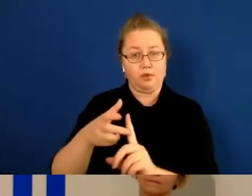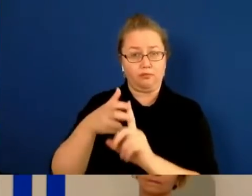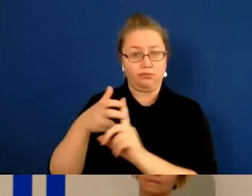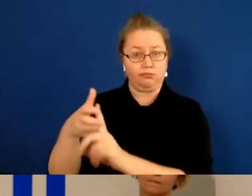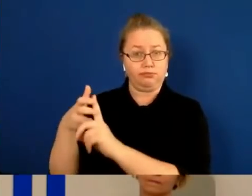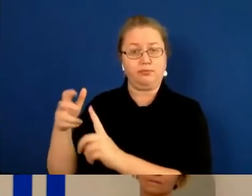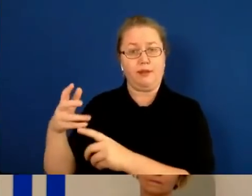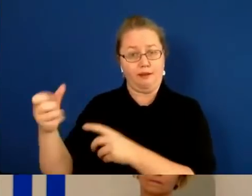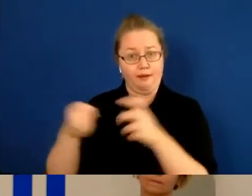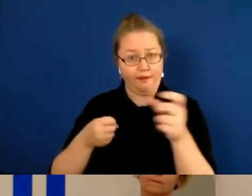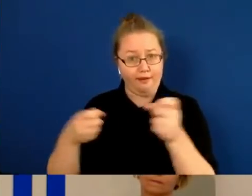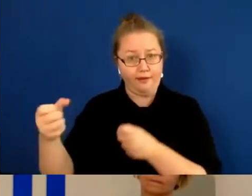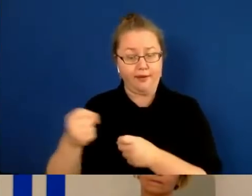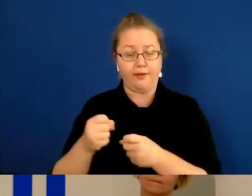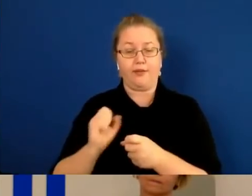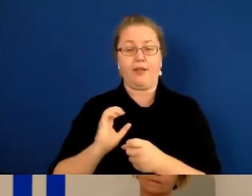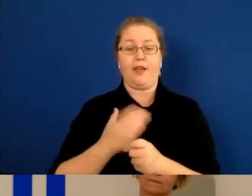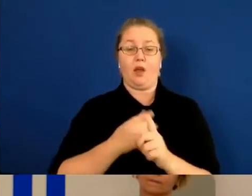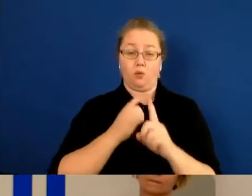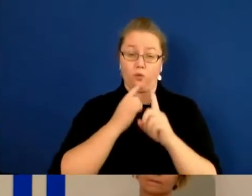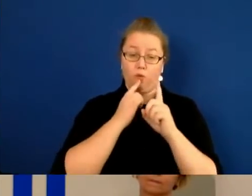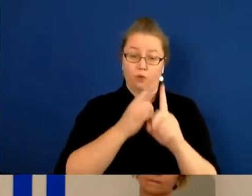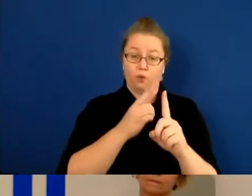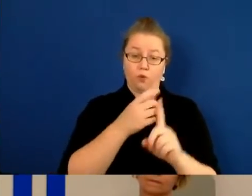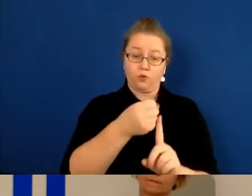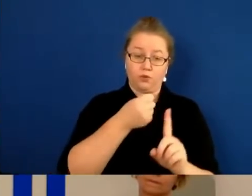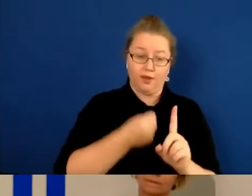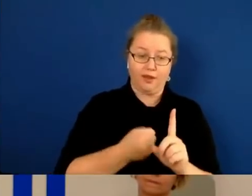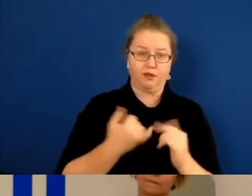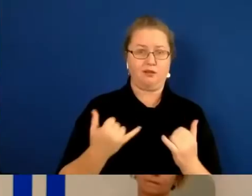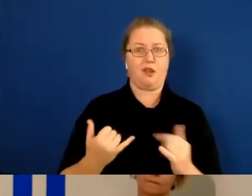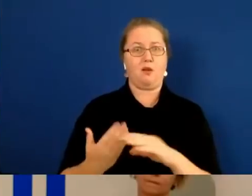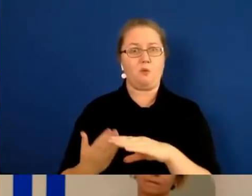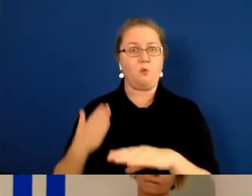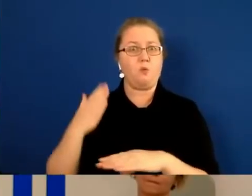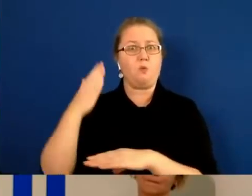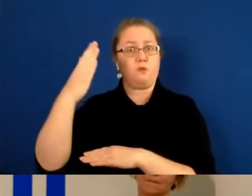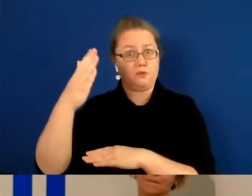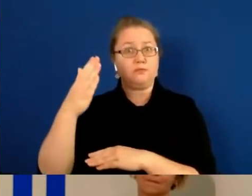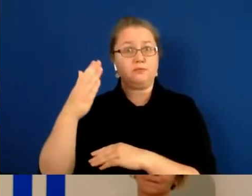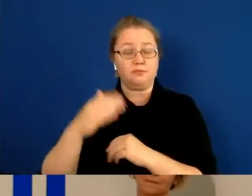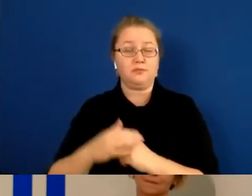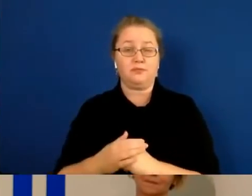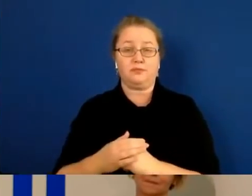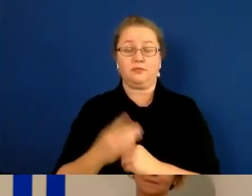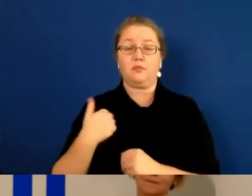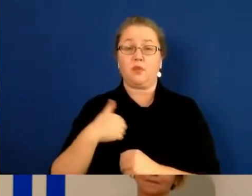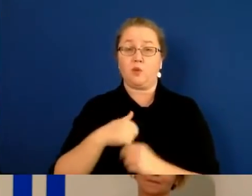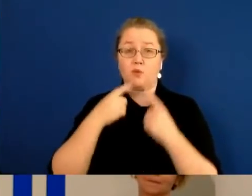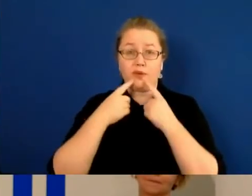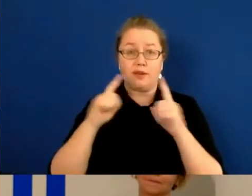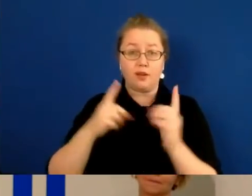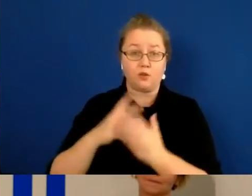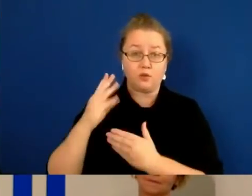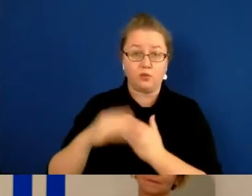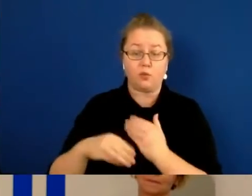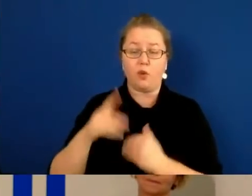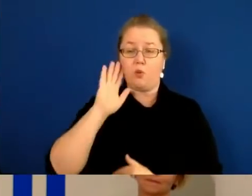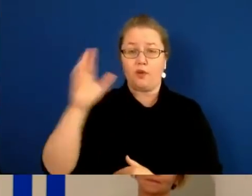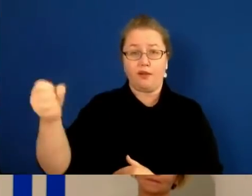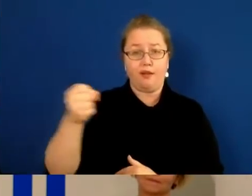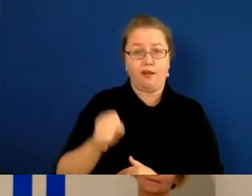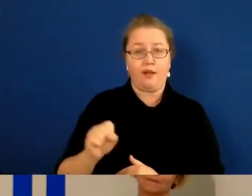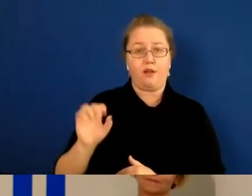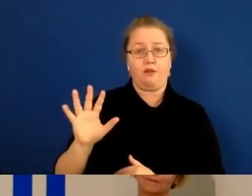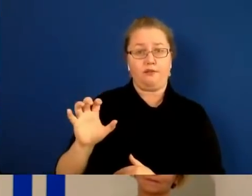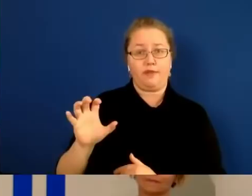colleagues across British Columbia. With that in mind, I want to bring you up to date on the recruitment initiative for contact tracers, and